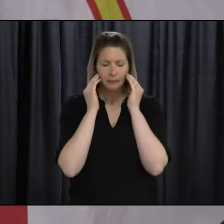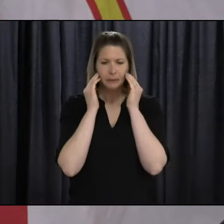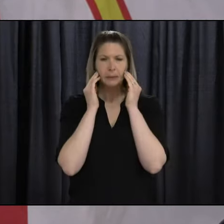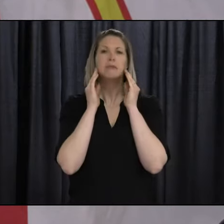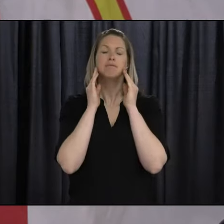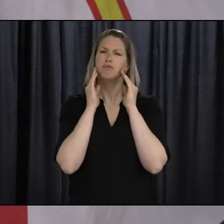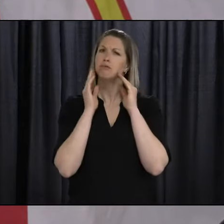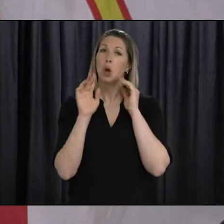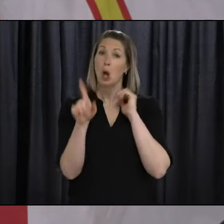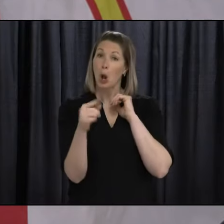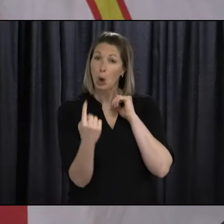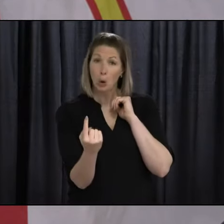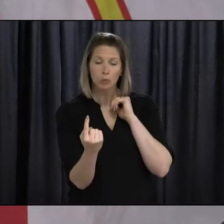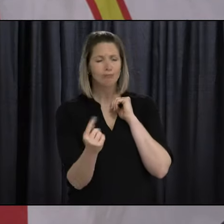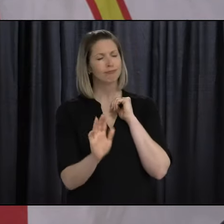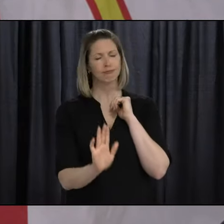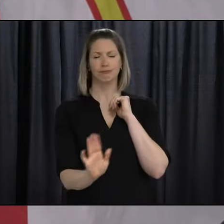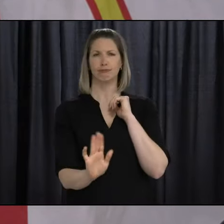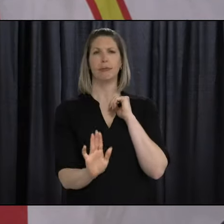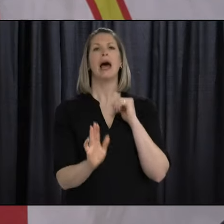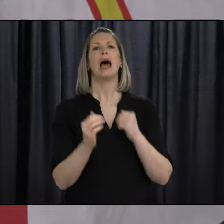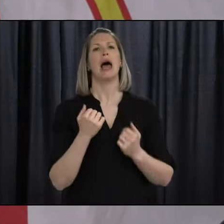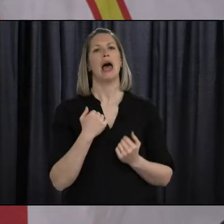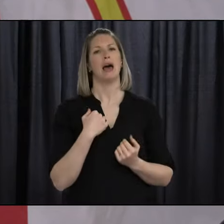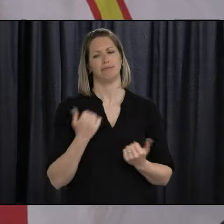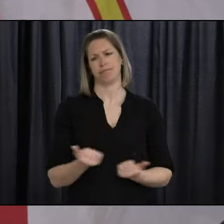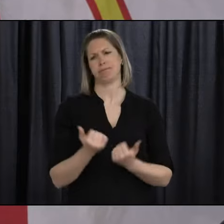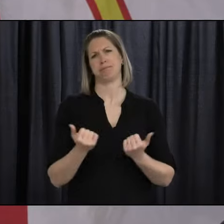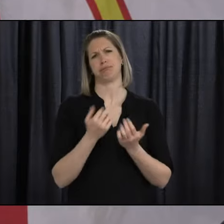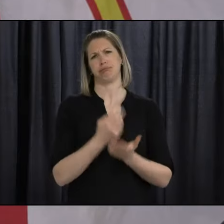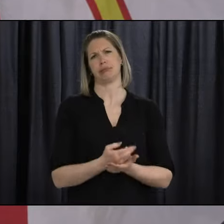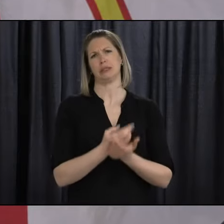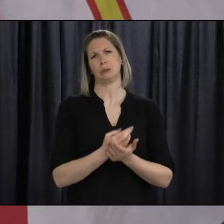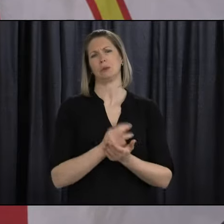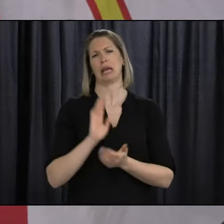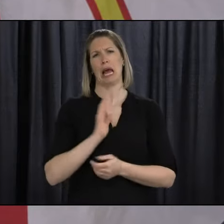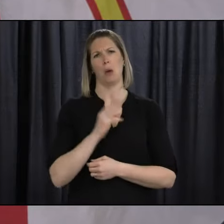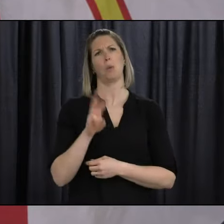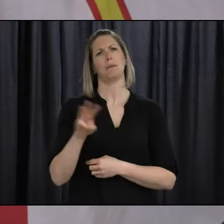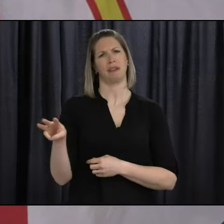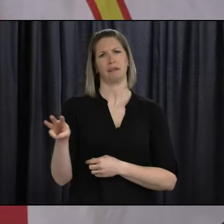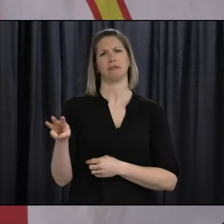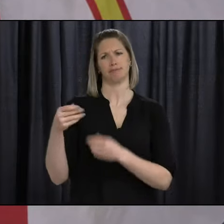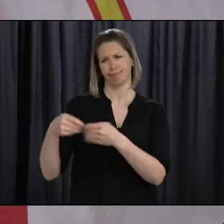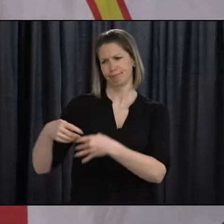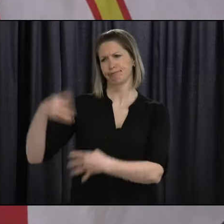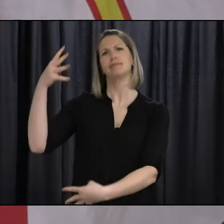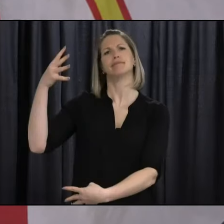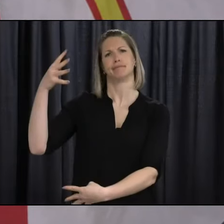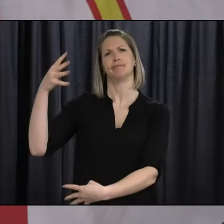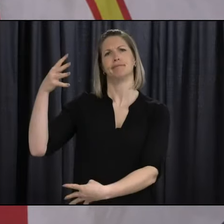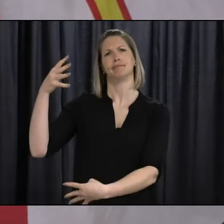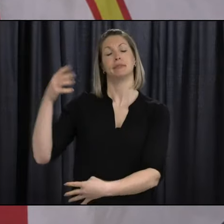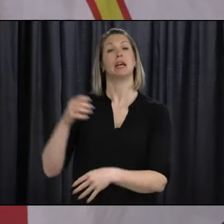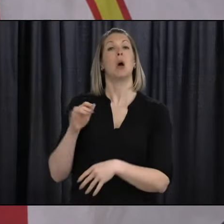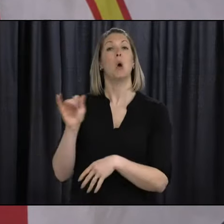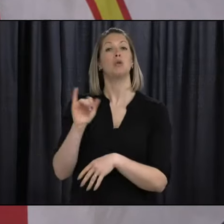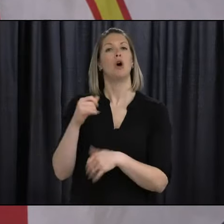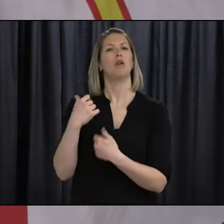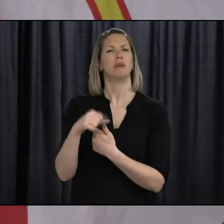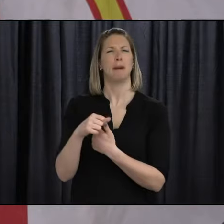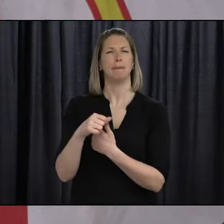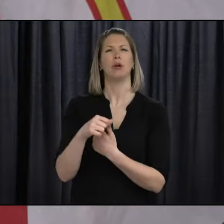provide point you in the right direction, the supports and the resources that are available to our adults and youth, and that website is,